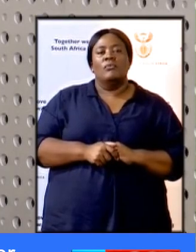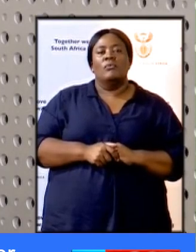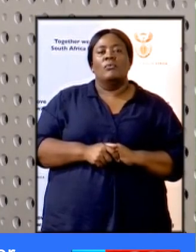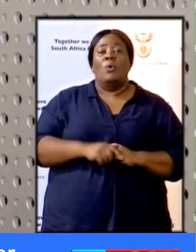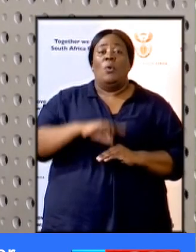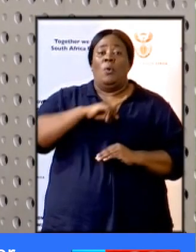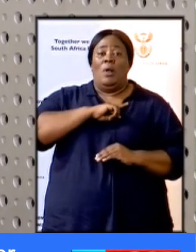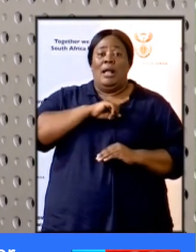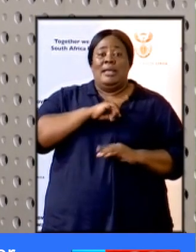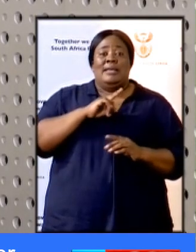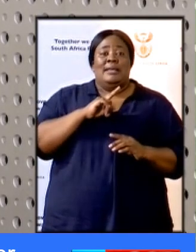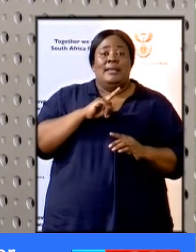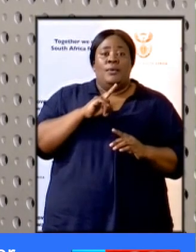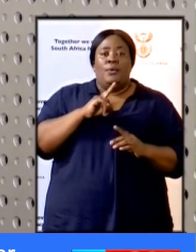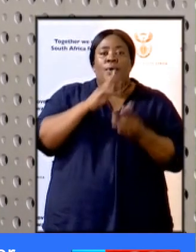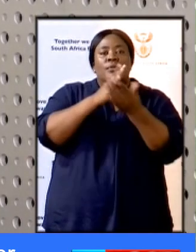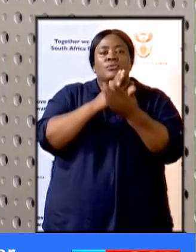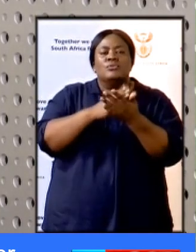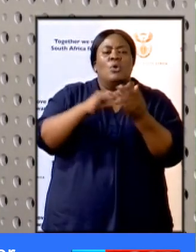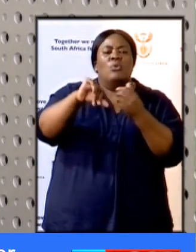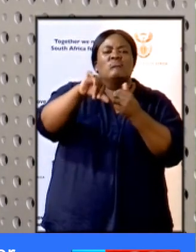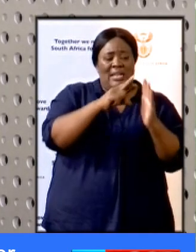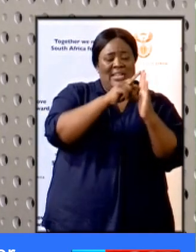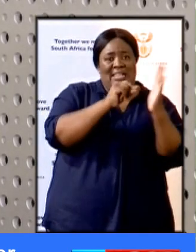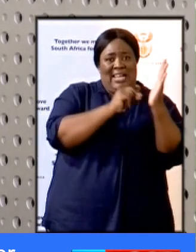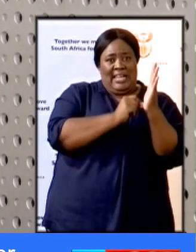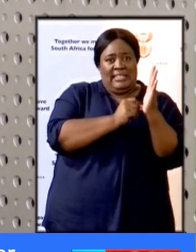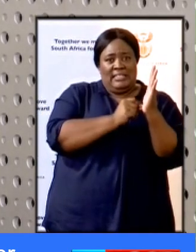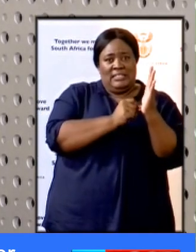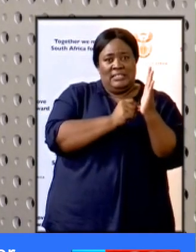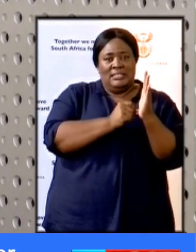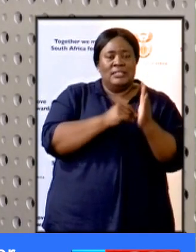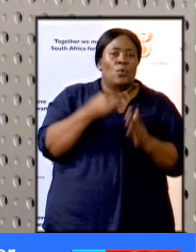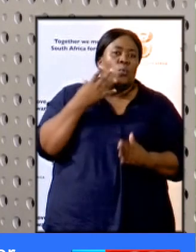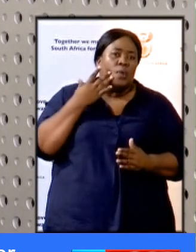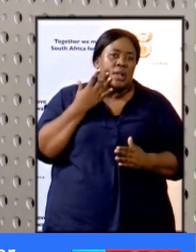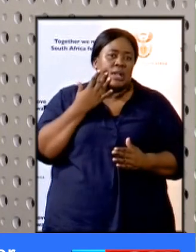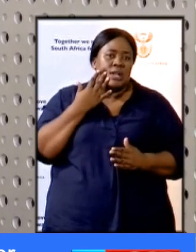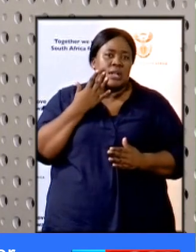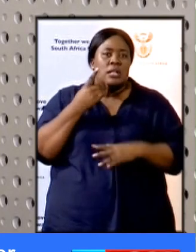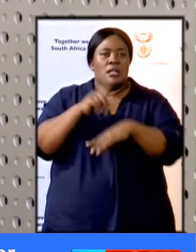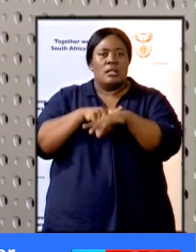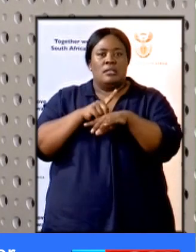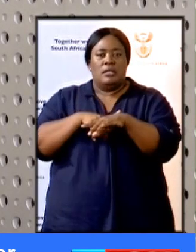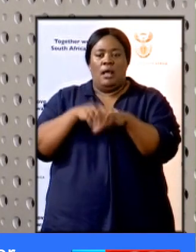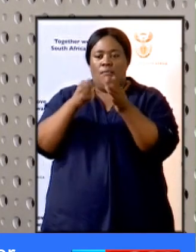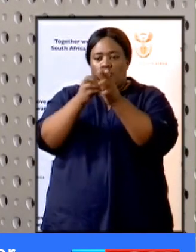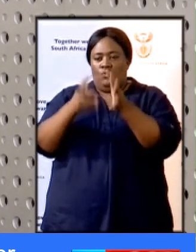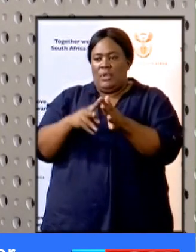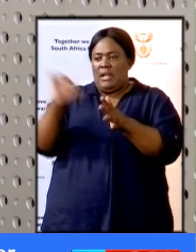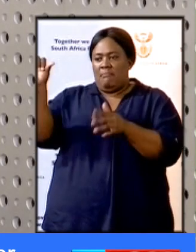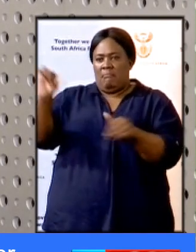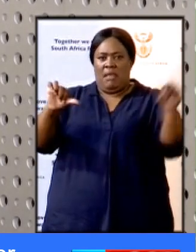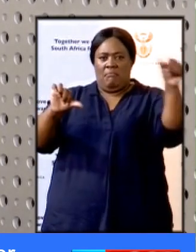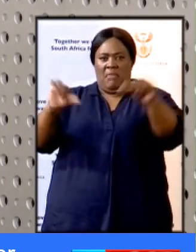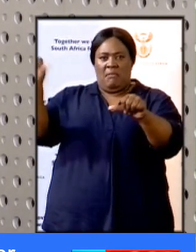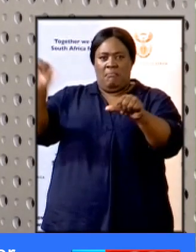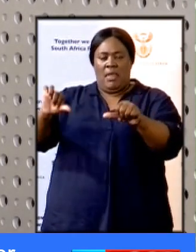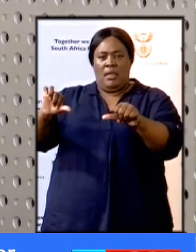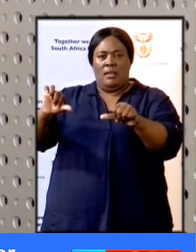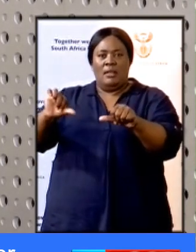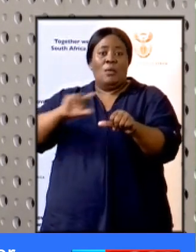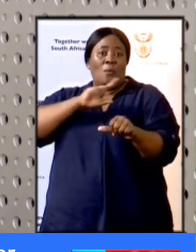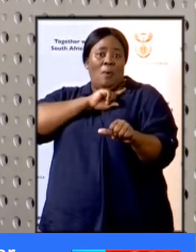fluid social, the dates when physical return to campuses for the majority of our students will be